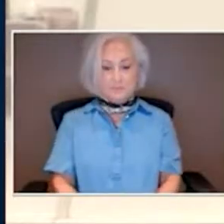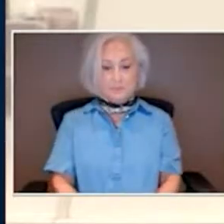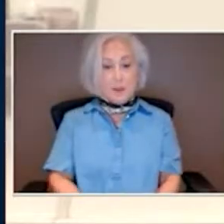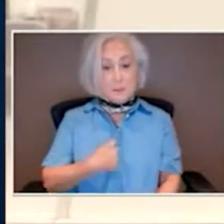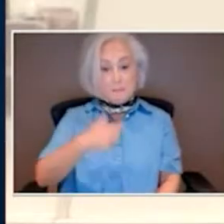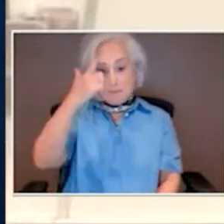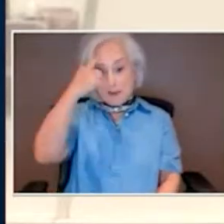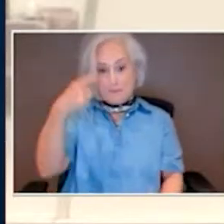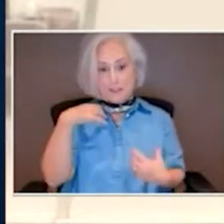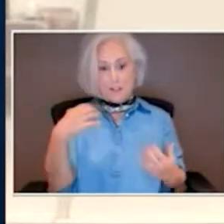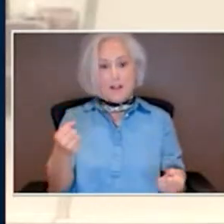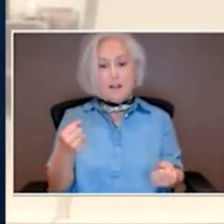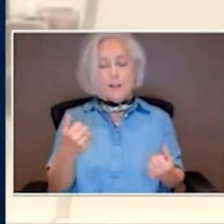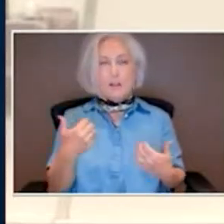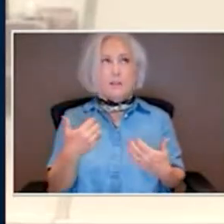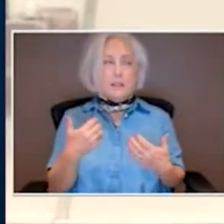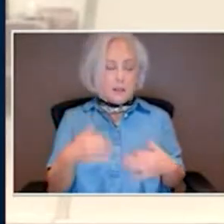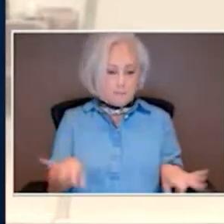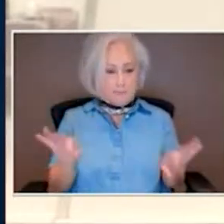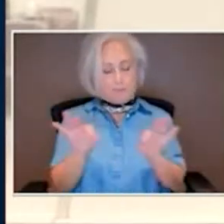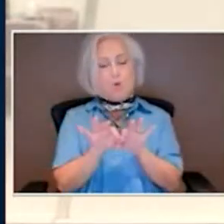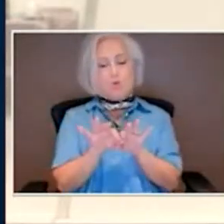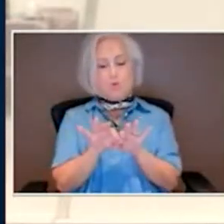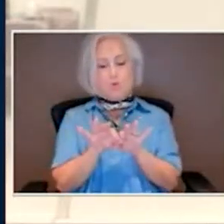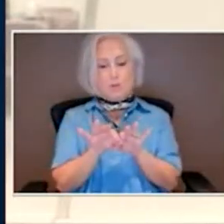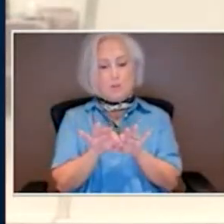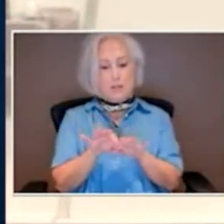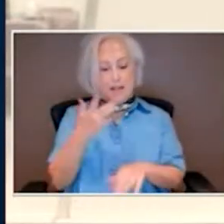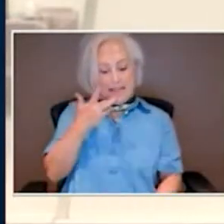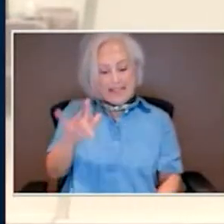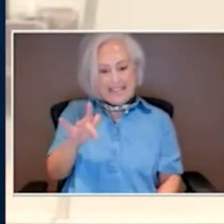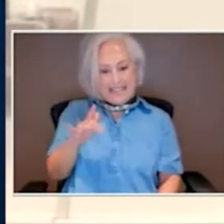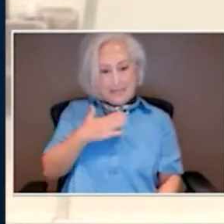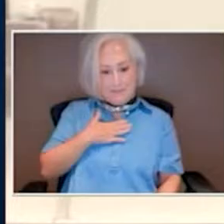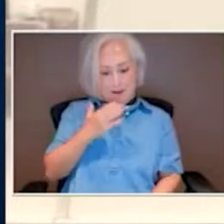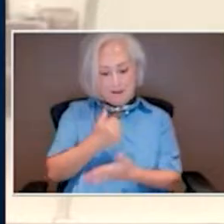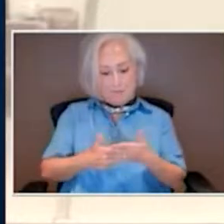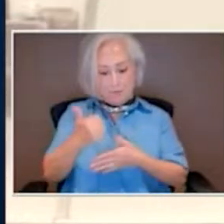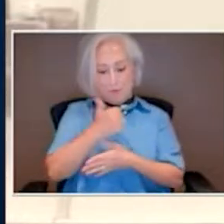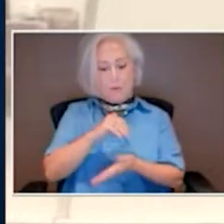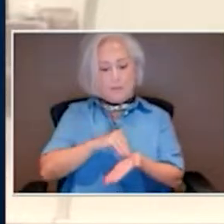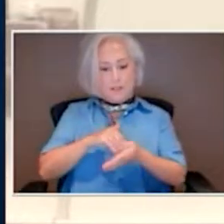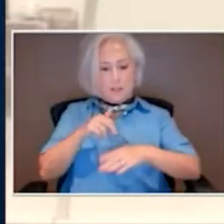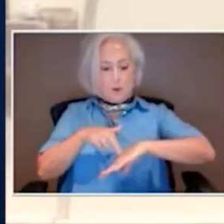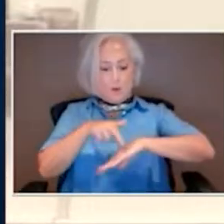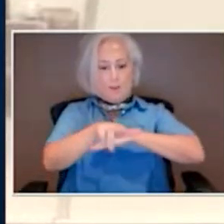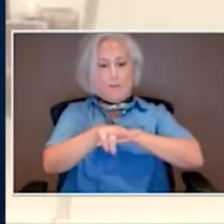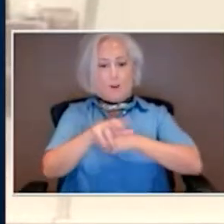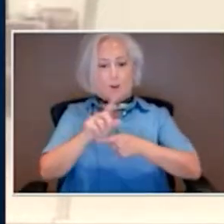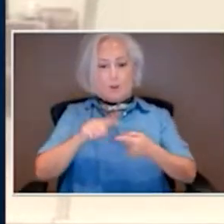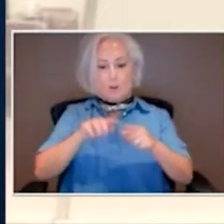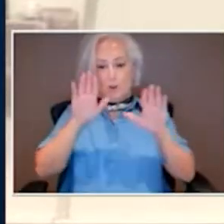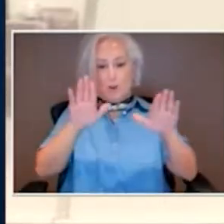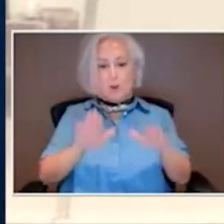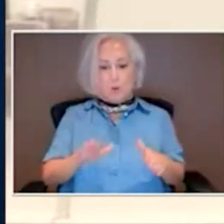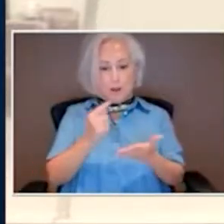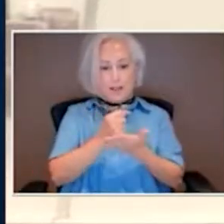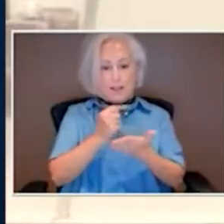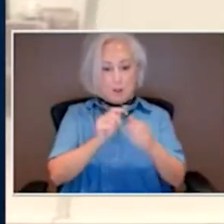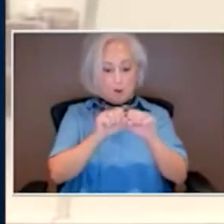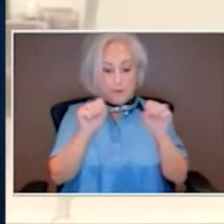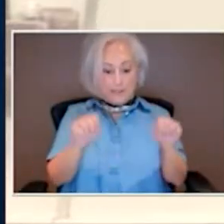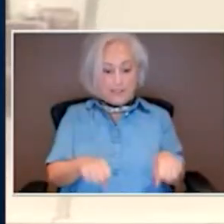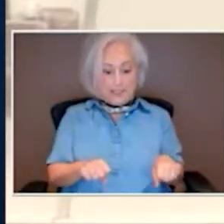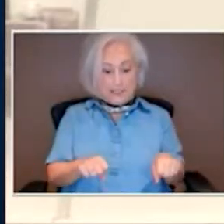mental health has been so important, and I am lucky that my primary care has referred to a wonderful therapy system, and therapy